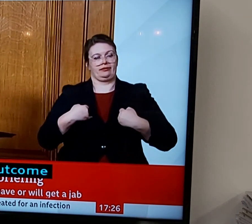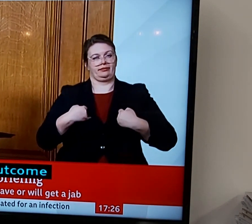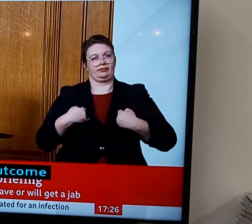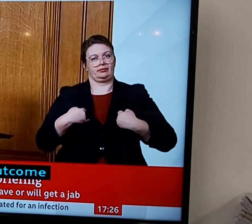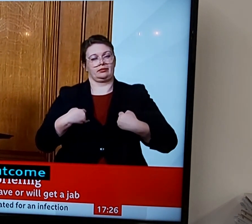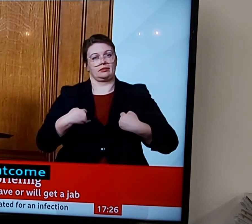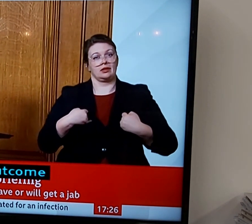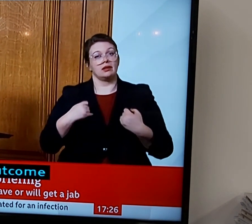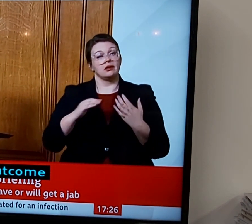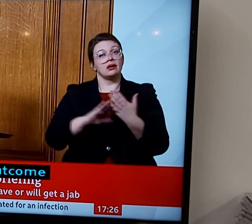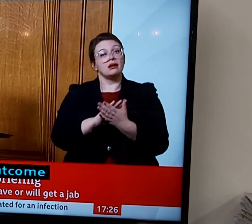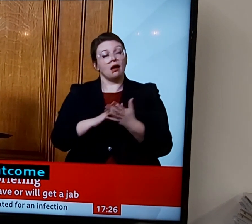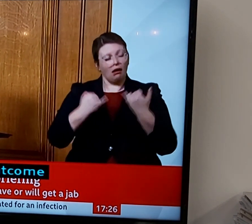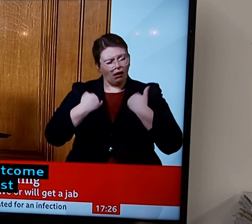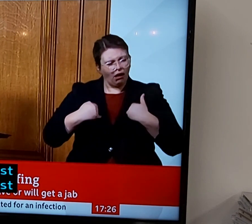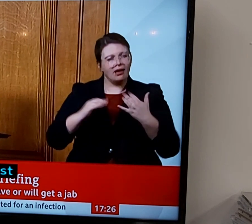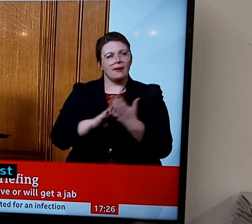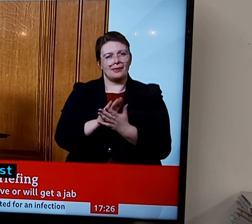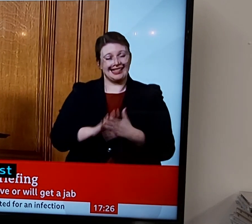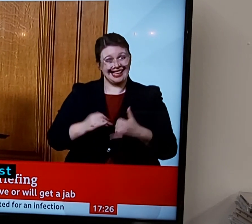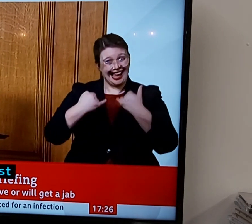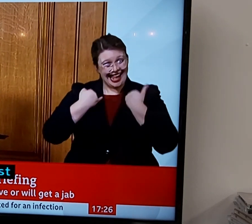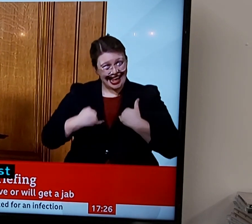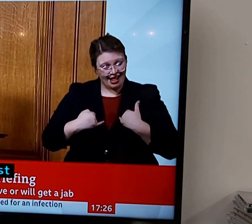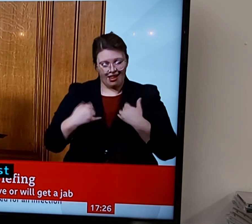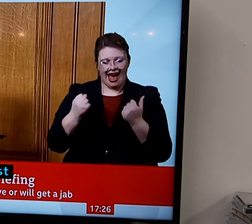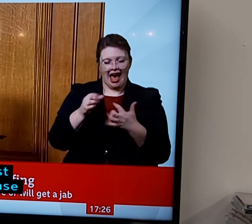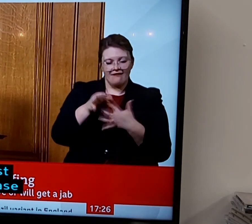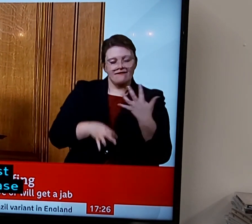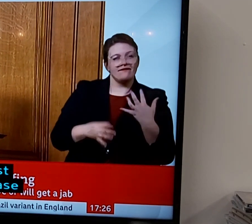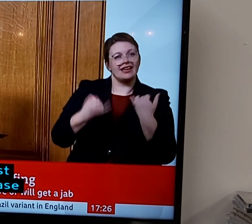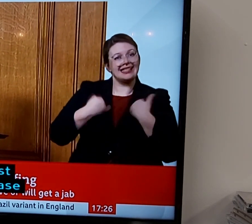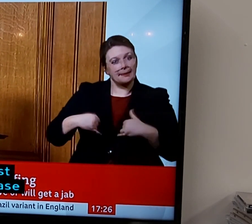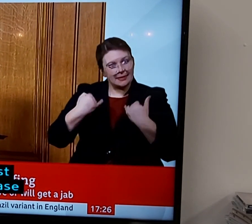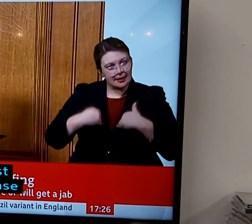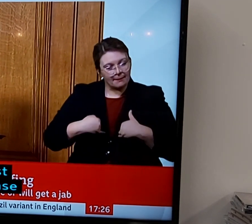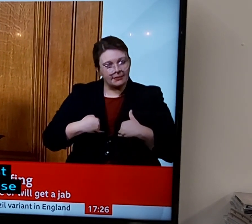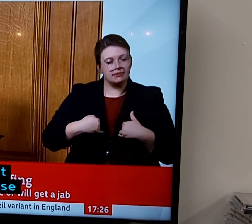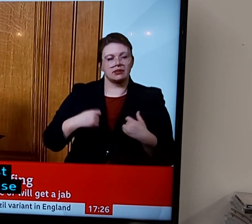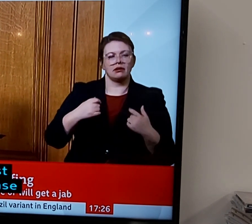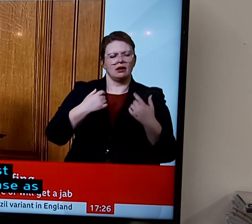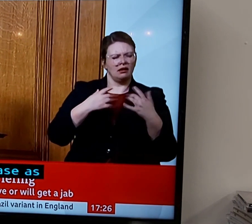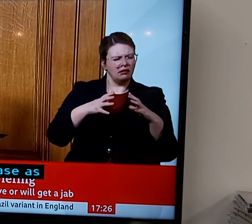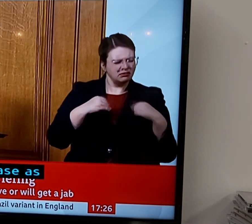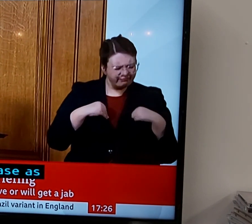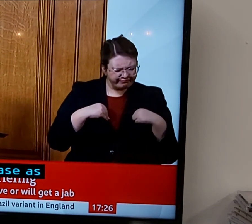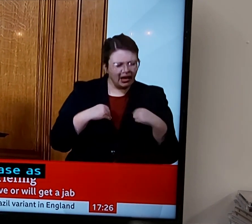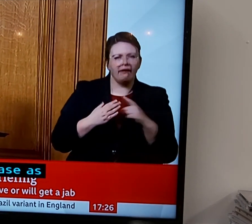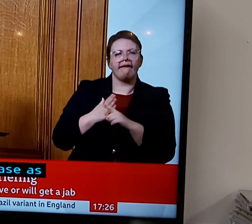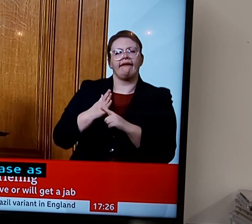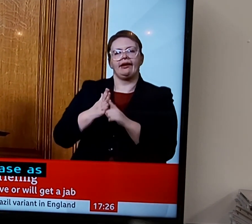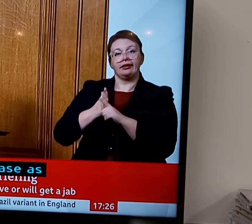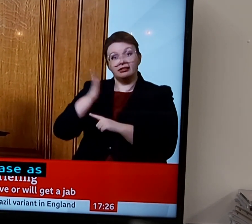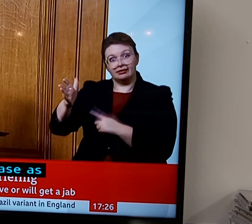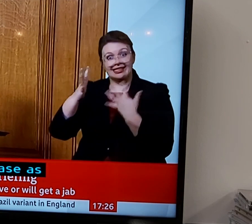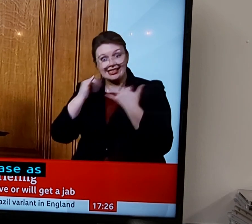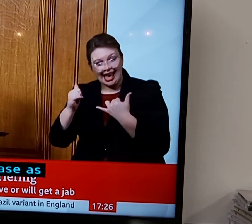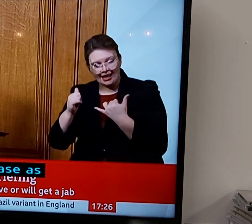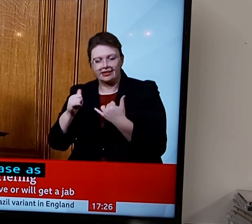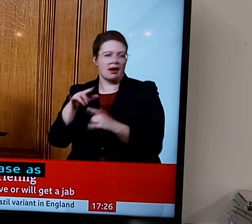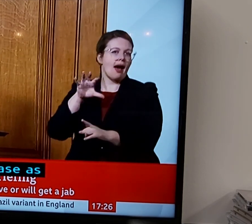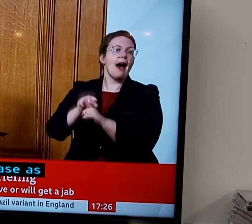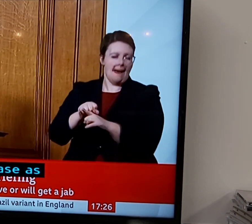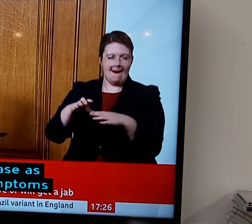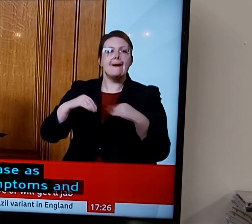who are ill with symptoms and who come forwards and take a positive COVID test. And